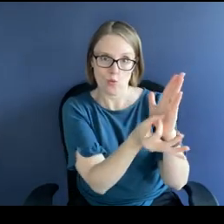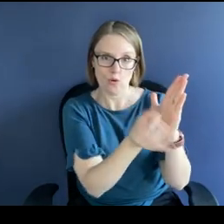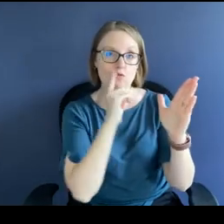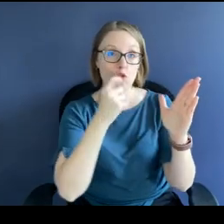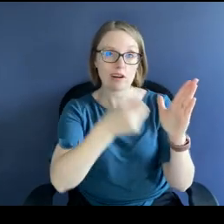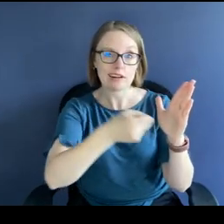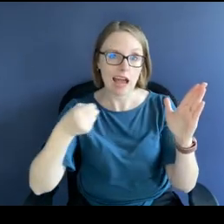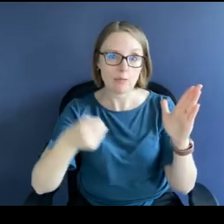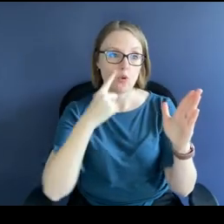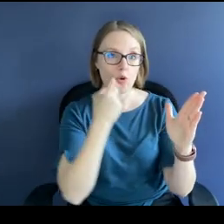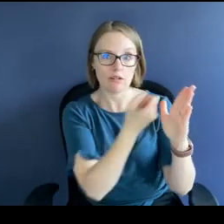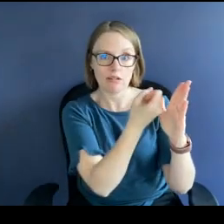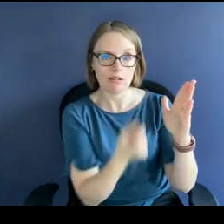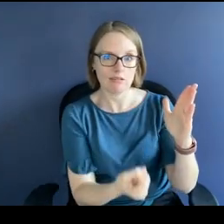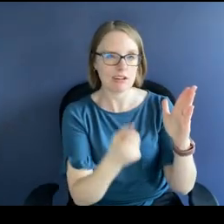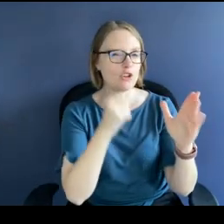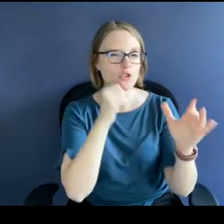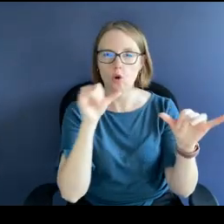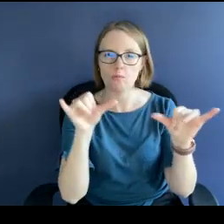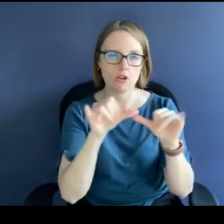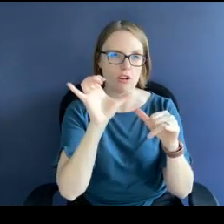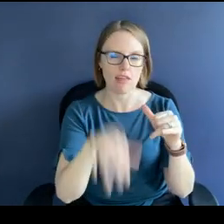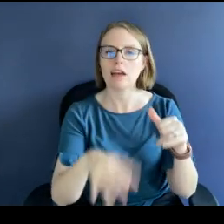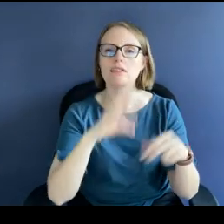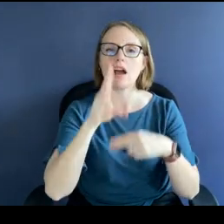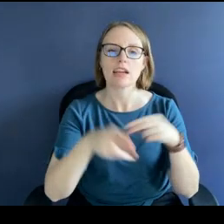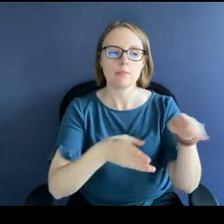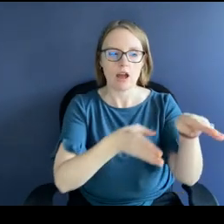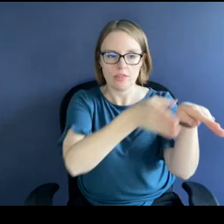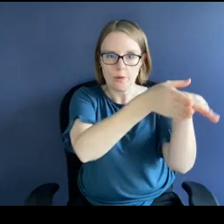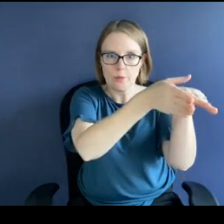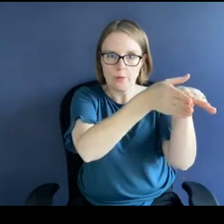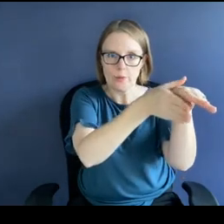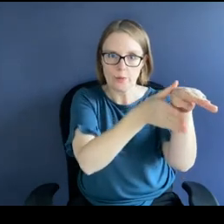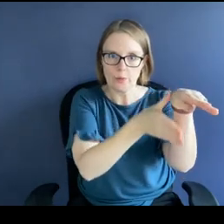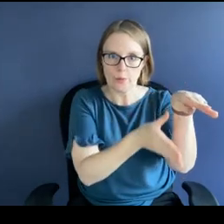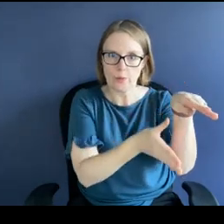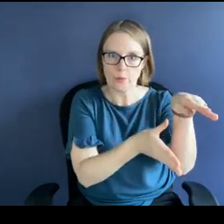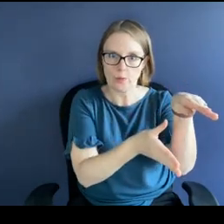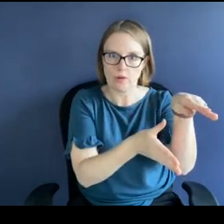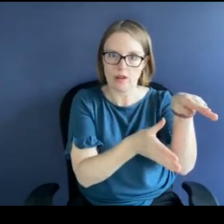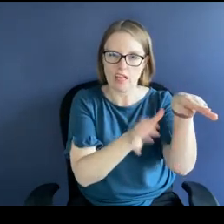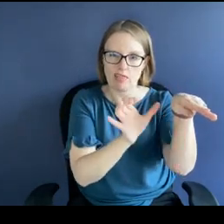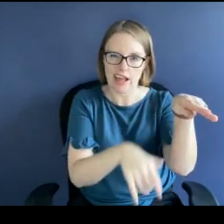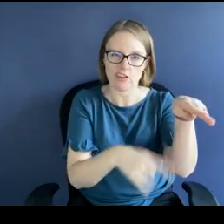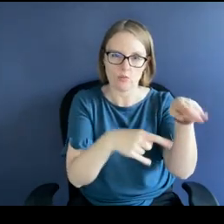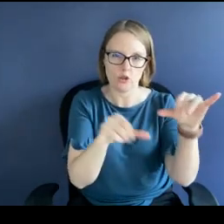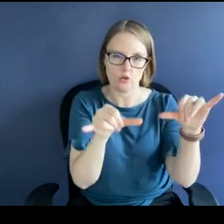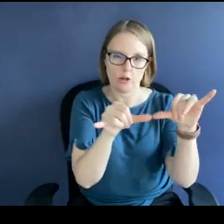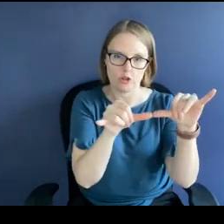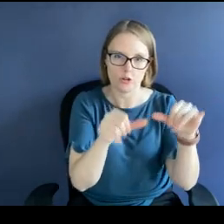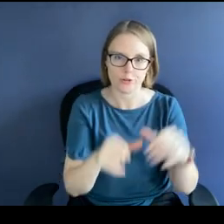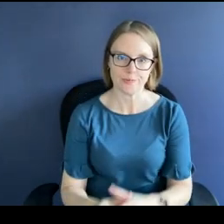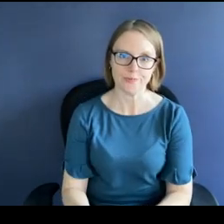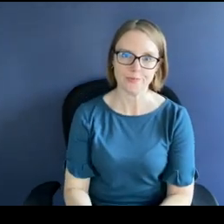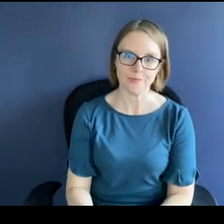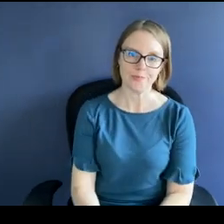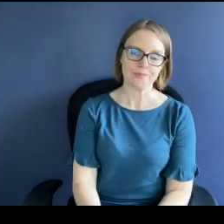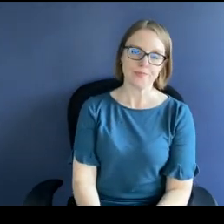and appliances, are not included in that 40-inch clearance.